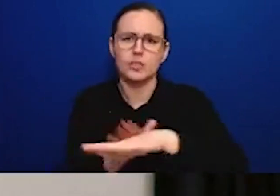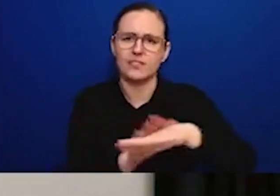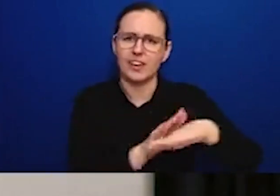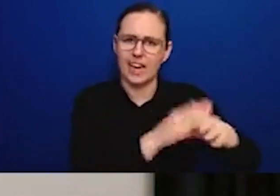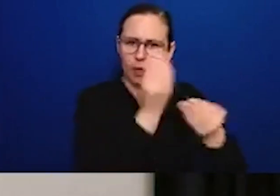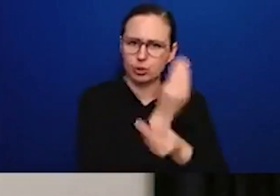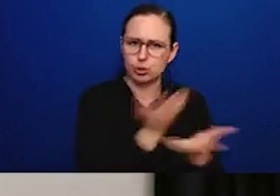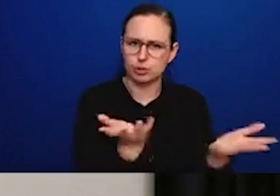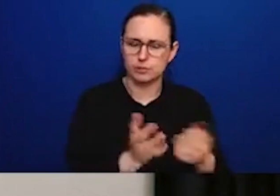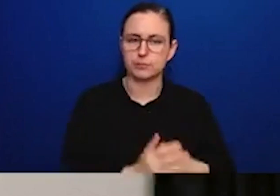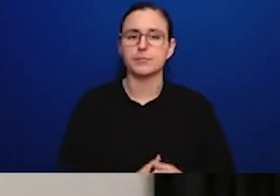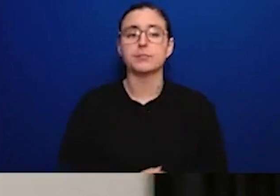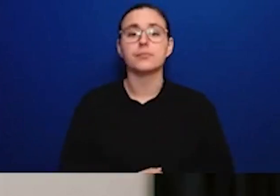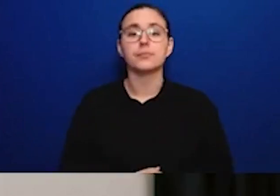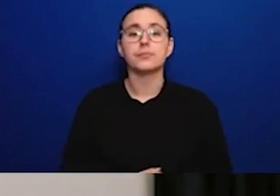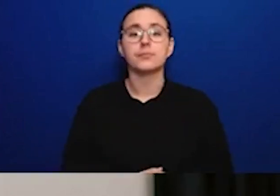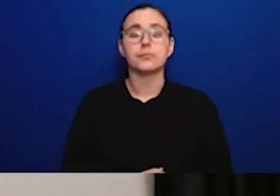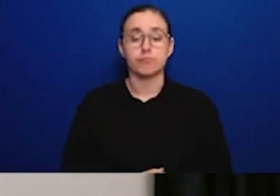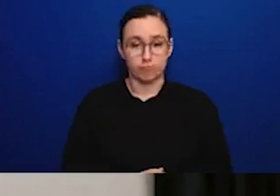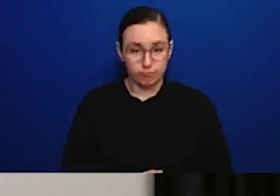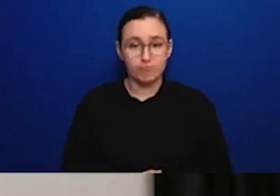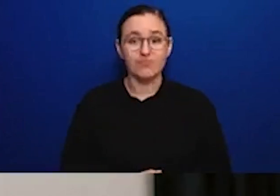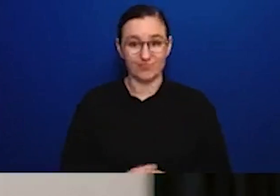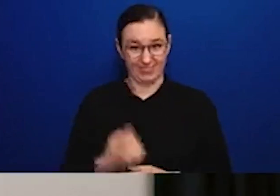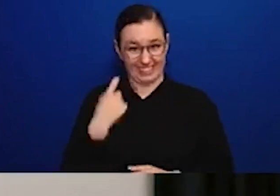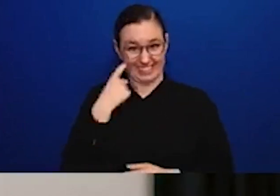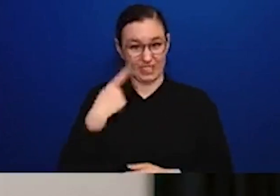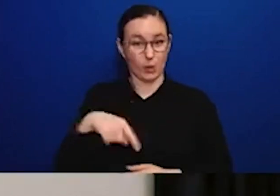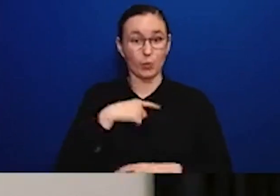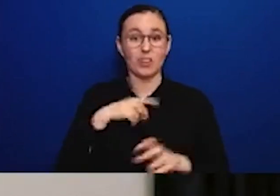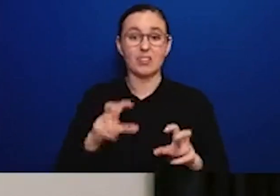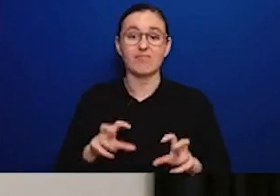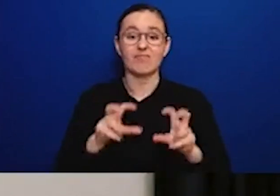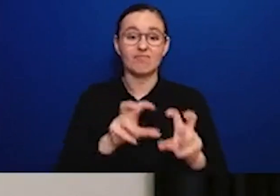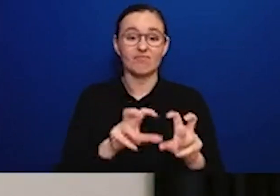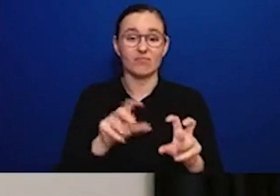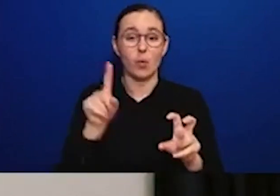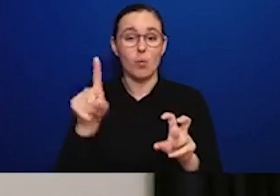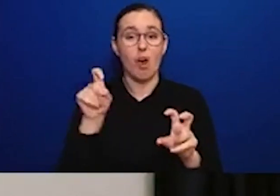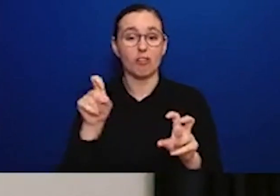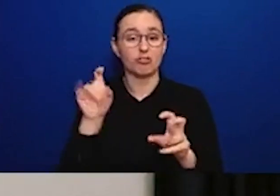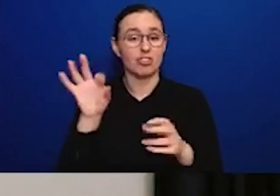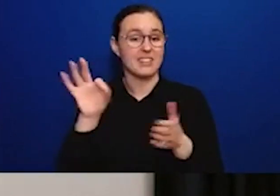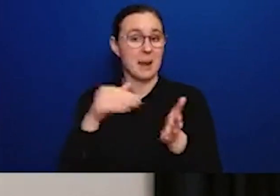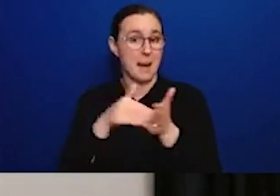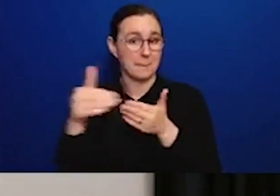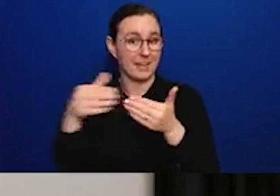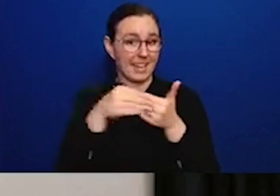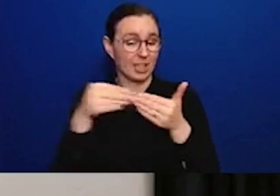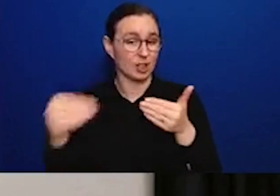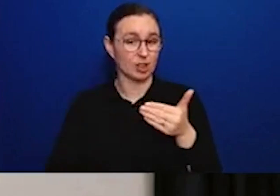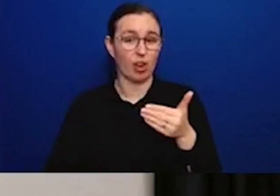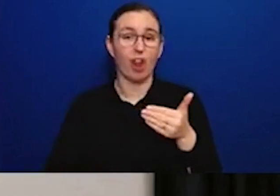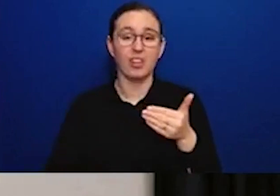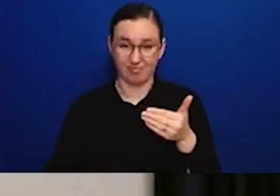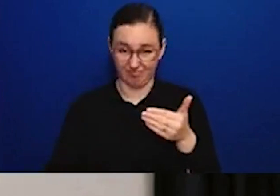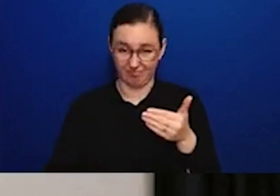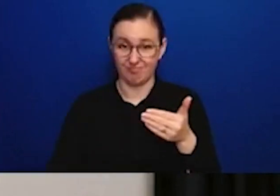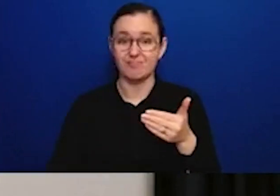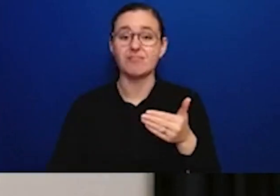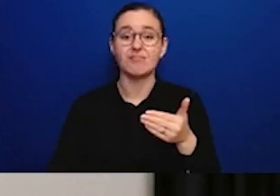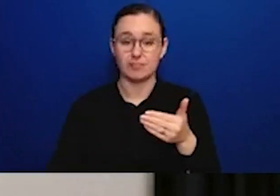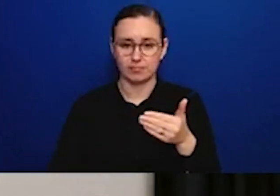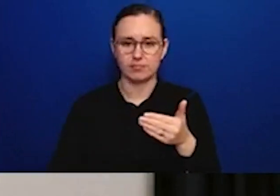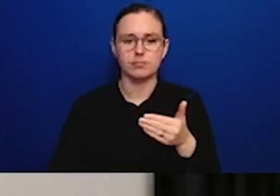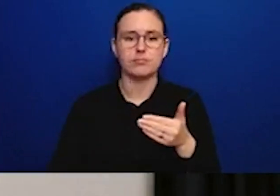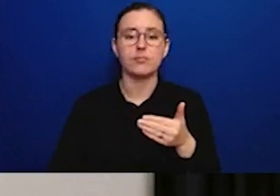is open for First Nations and local governments with a deadline of June 24th. It's intended to support communities to ensure they have accurate